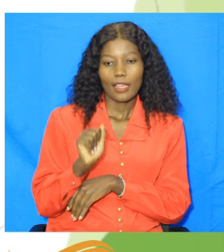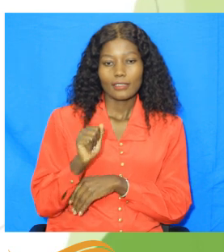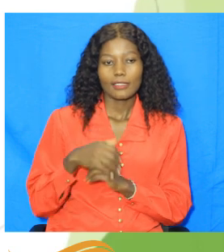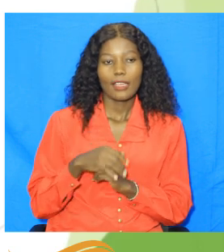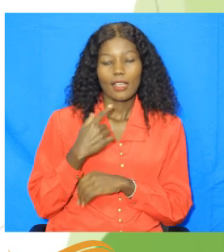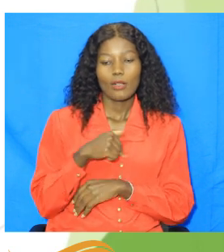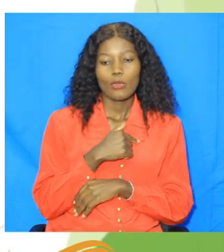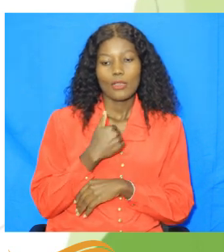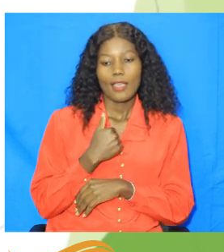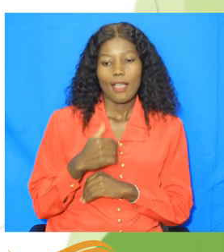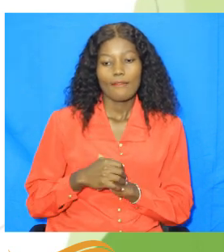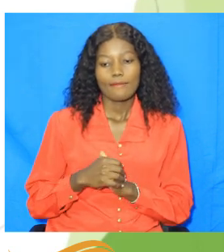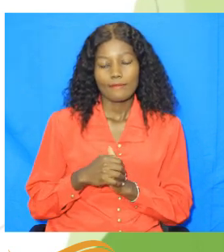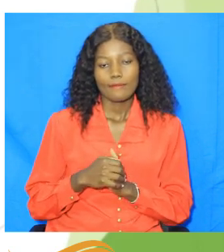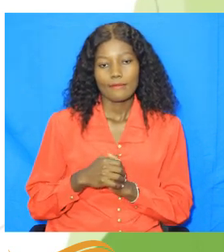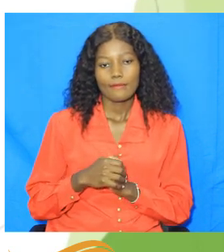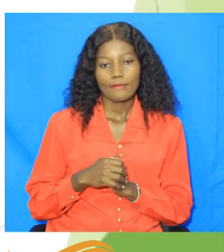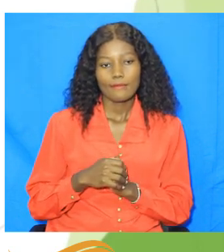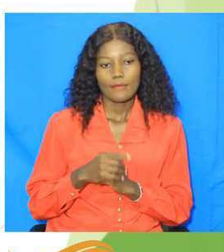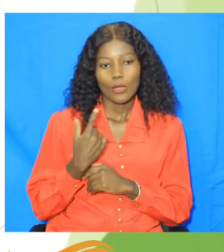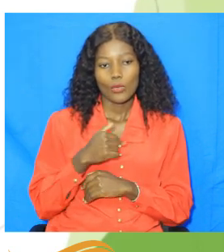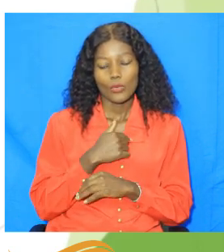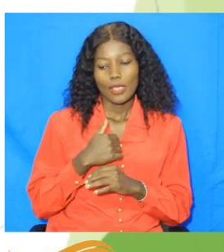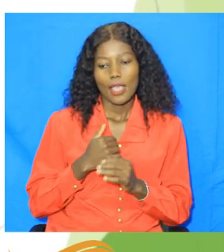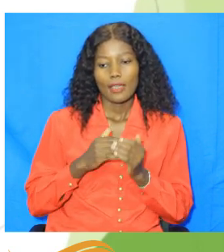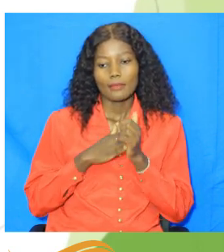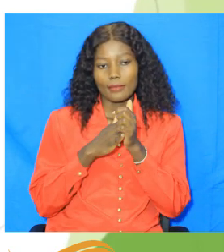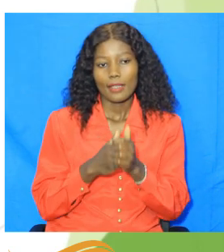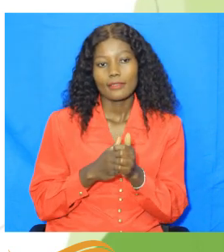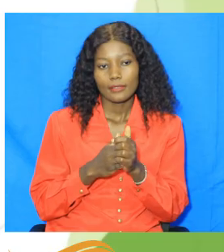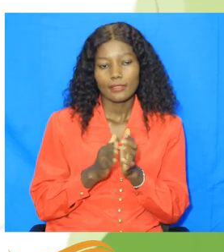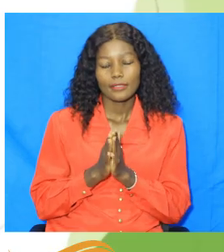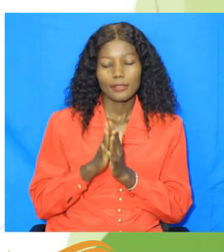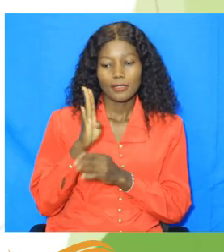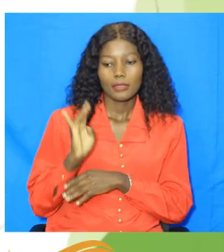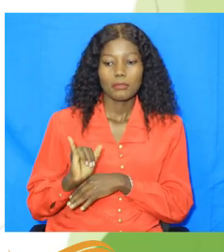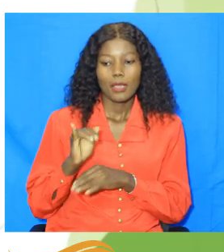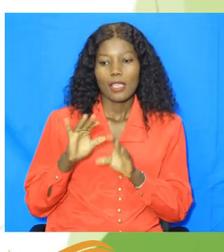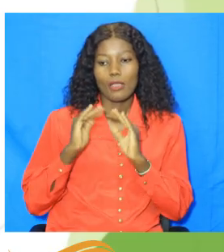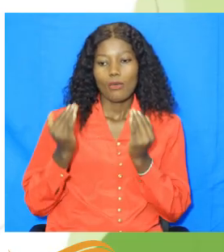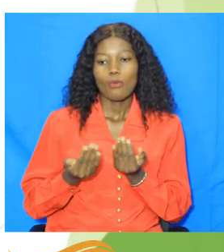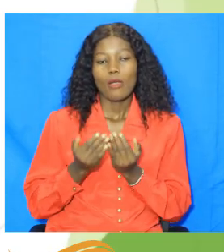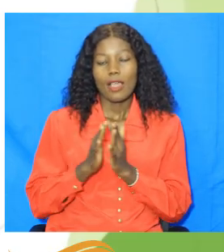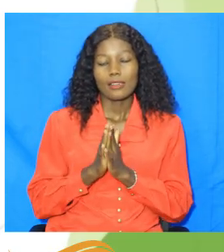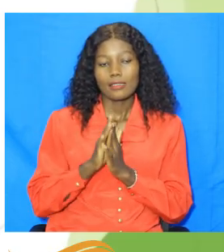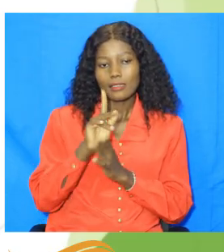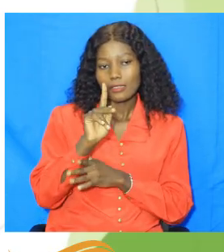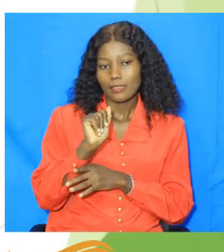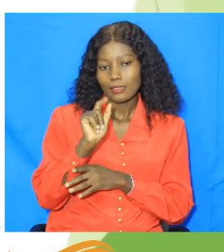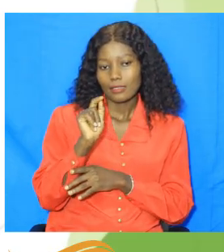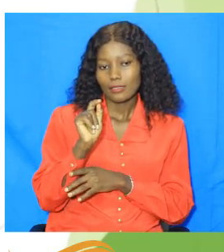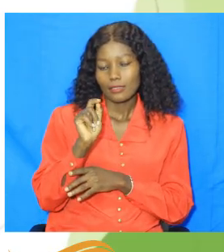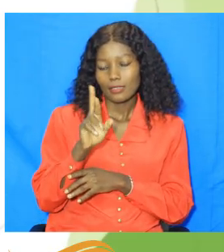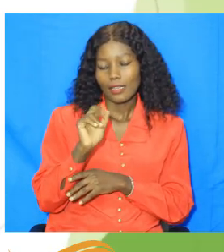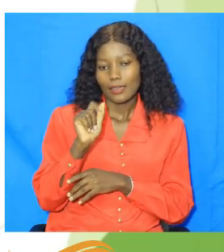have we are being guided by World Karate Federation.